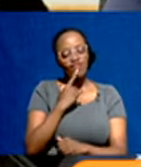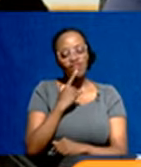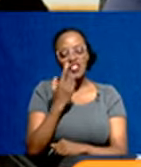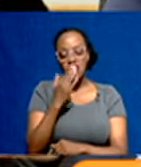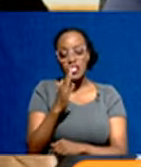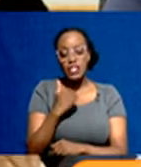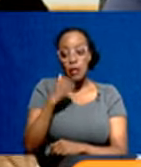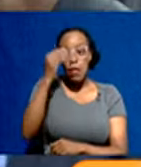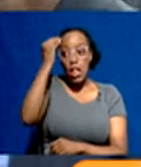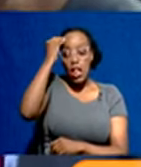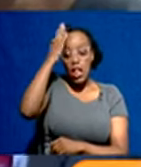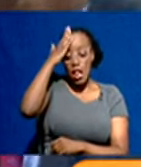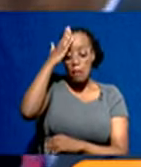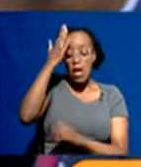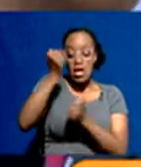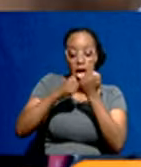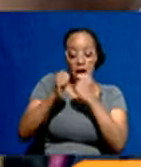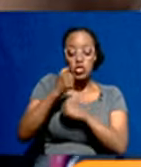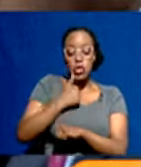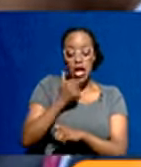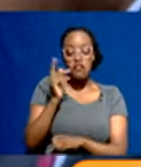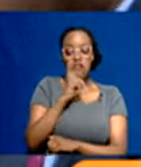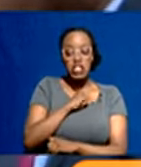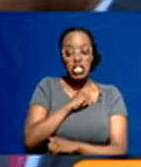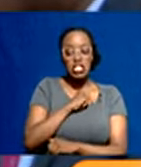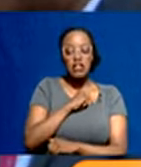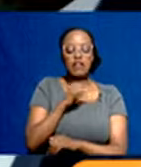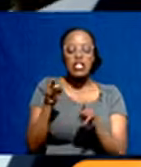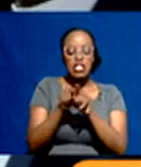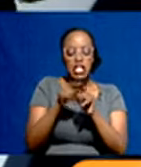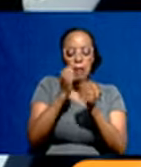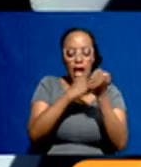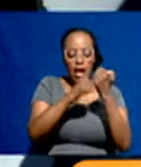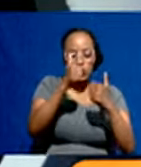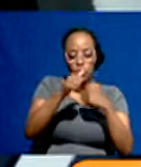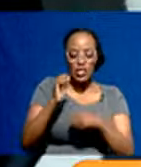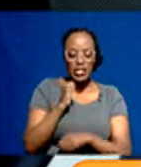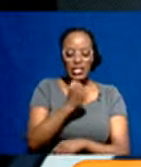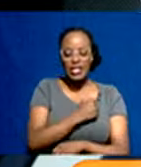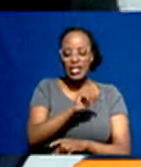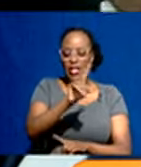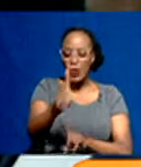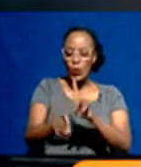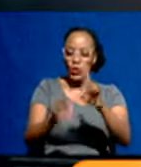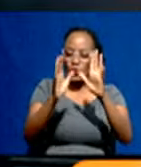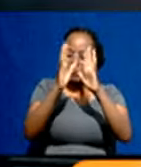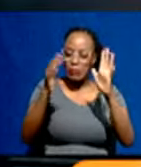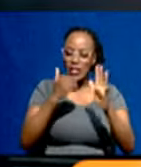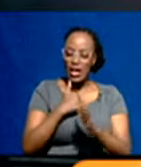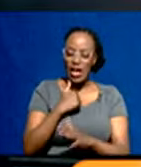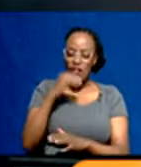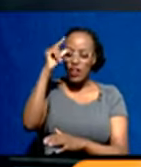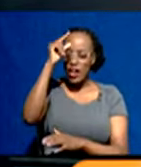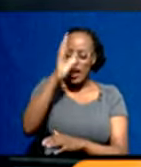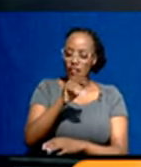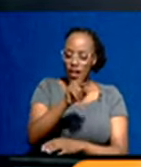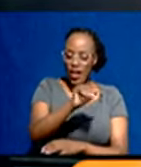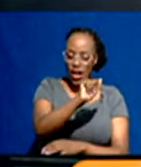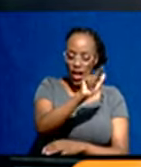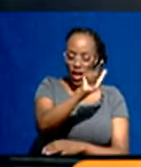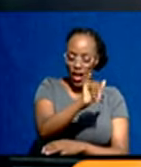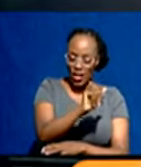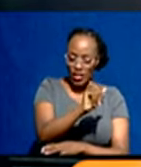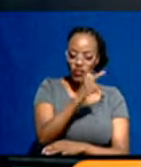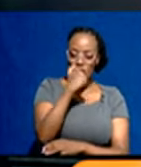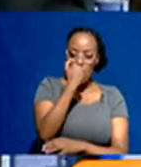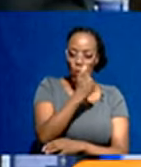I've taken some action. However, it is the same action that senators have raised questions about. Governor Mohamud merely moved